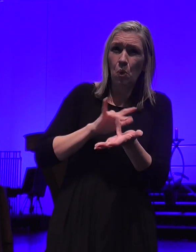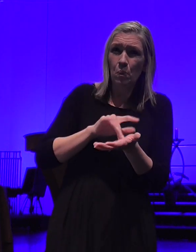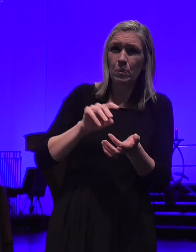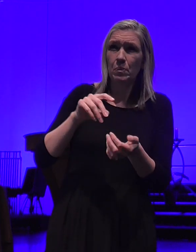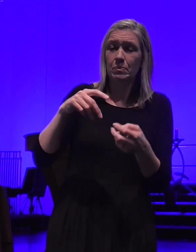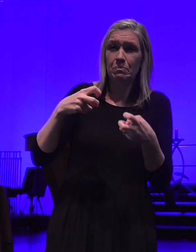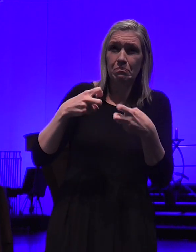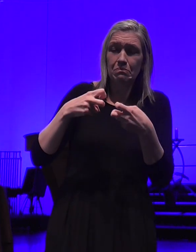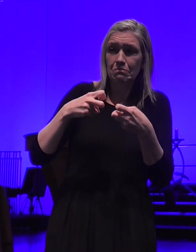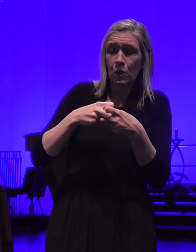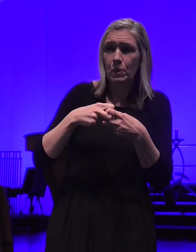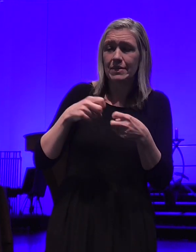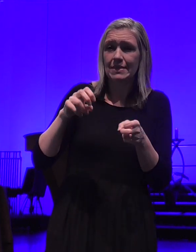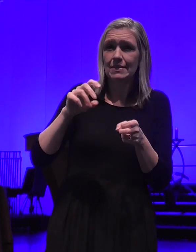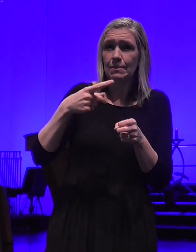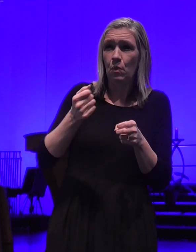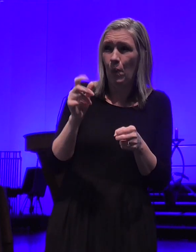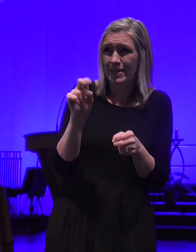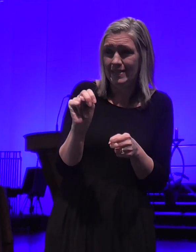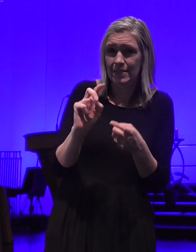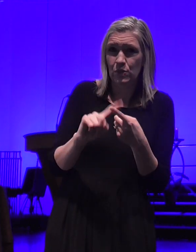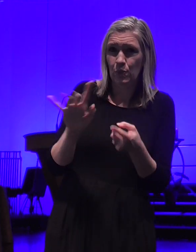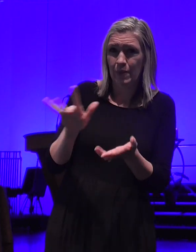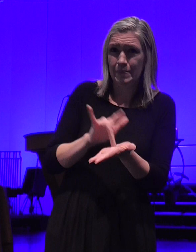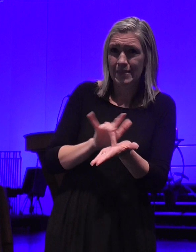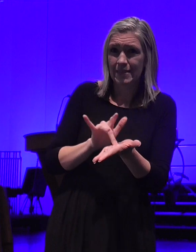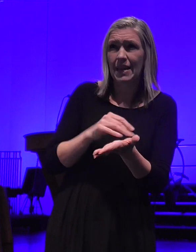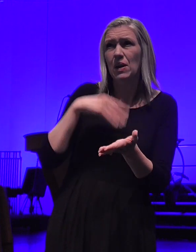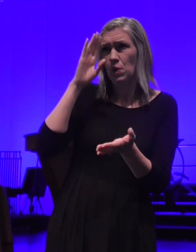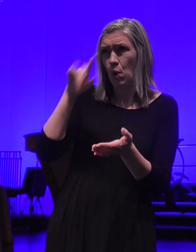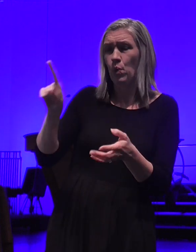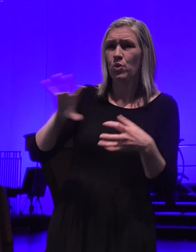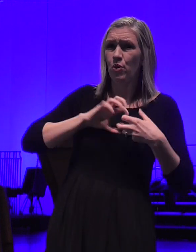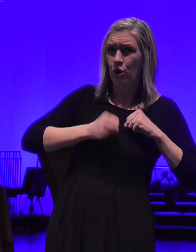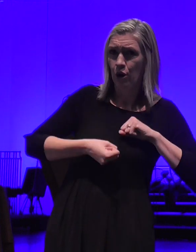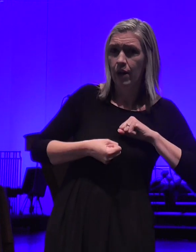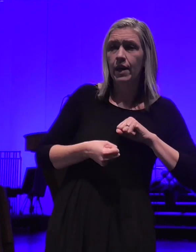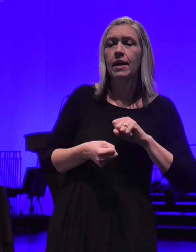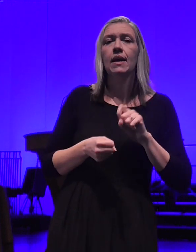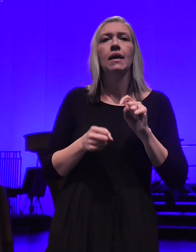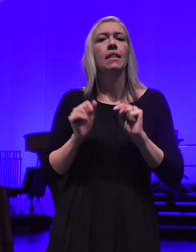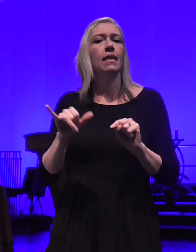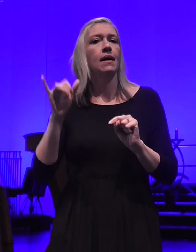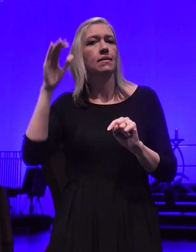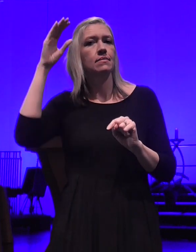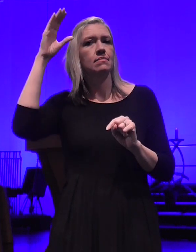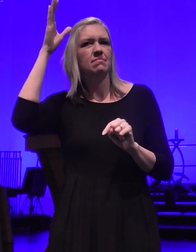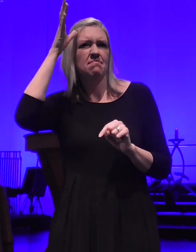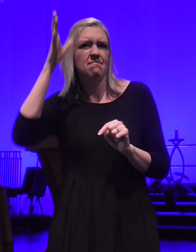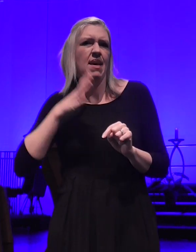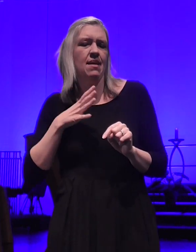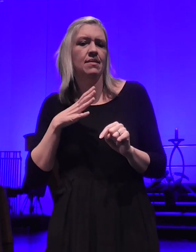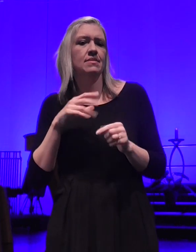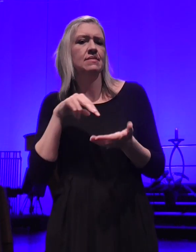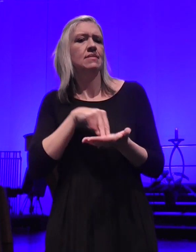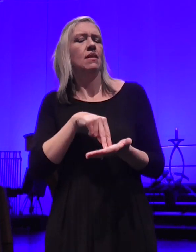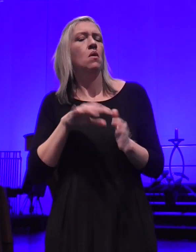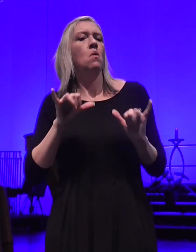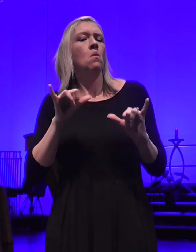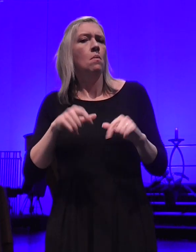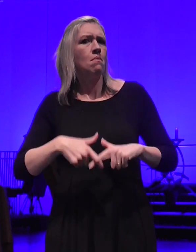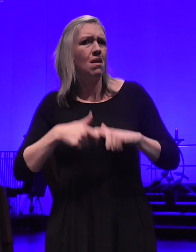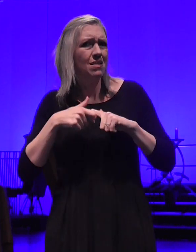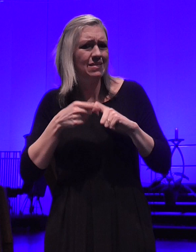pills. Don't you see? I know you're hurting, but you put poison in those pills. And Mr. Gower pauses, and he sees that he's almost murdered